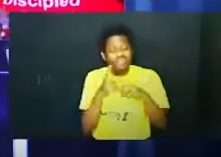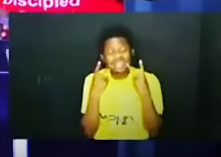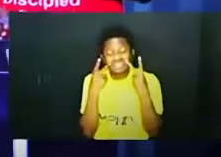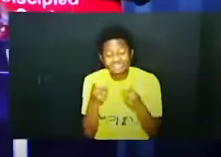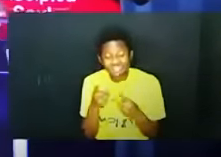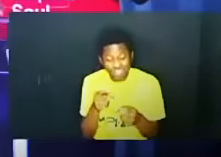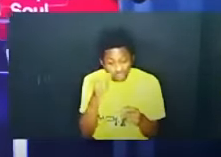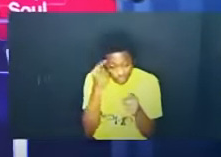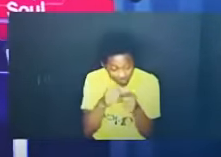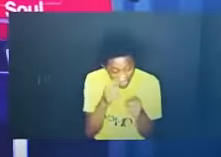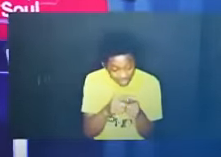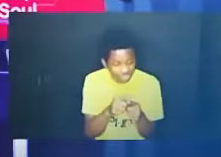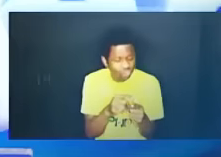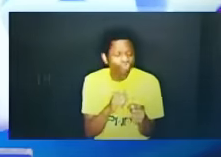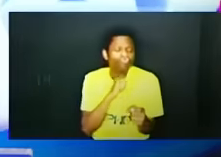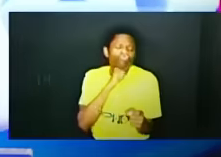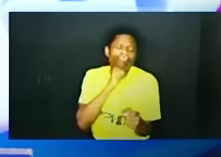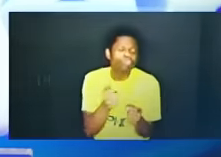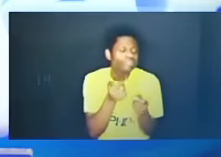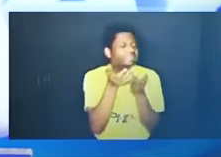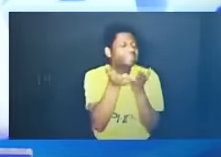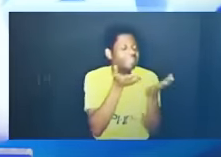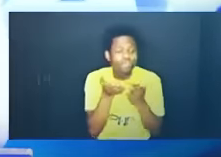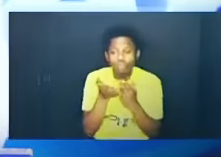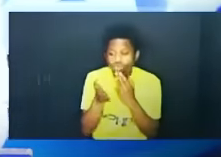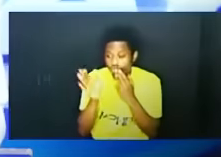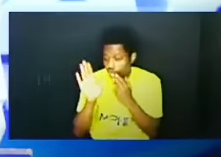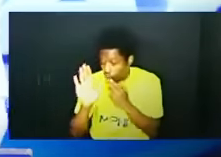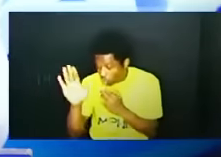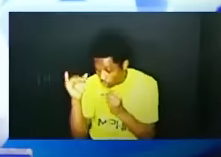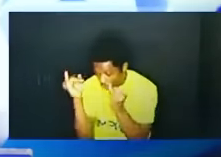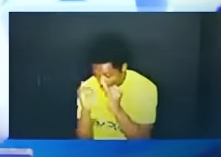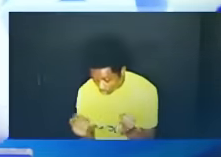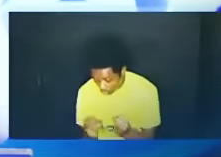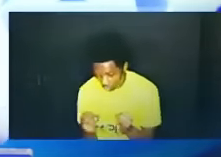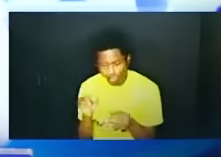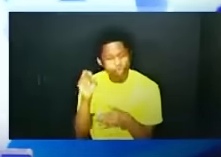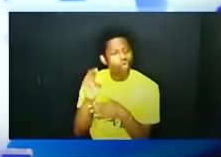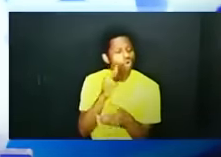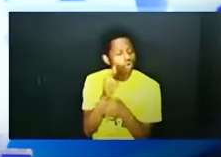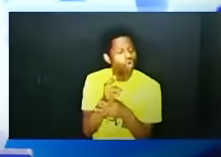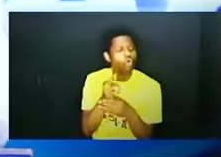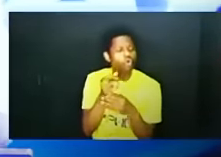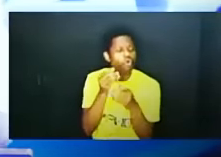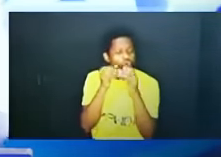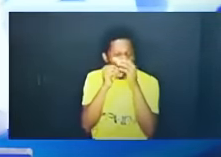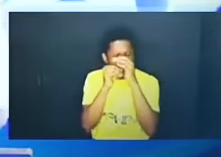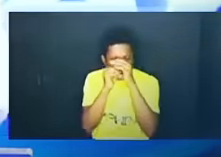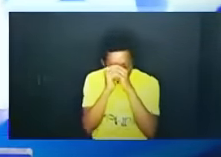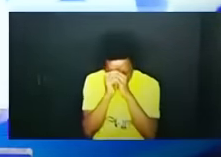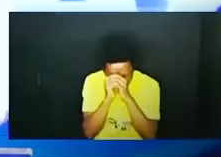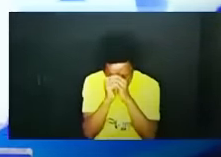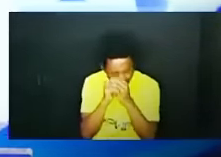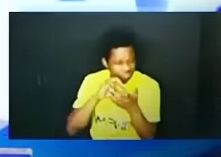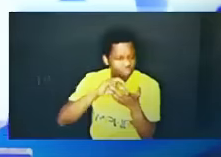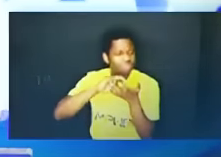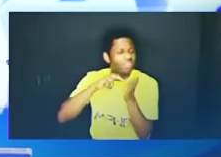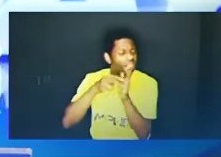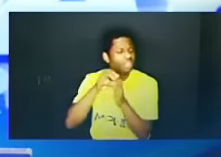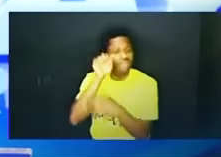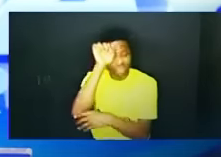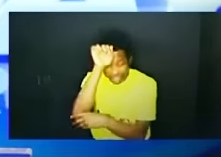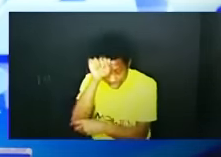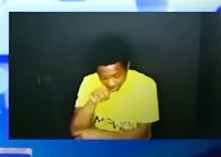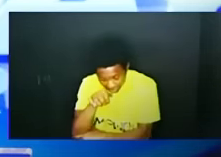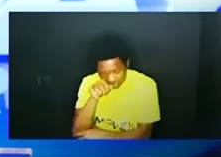not serve your gods. Or worship here means bow down to the image of God